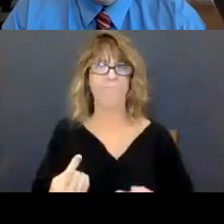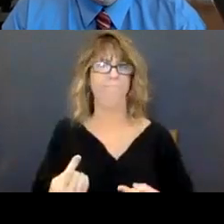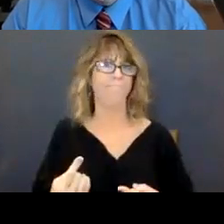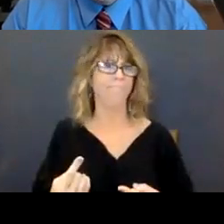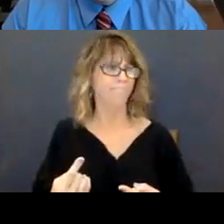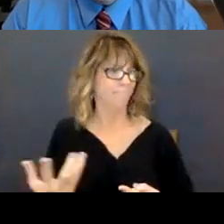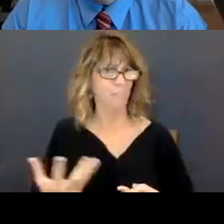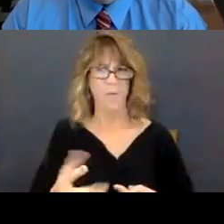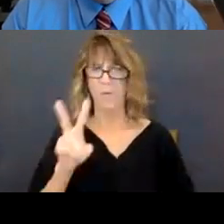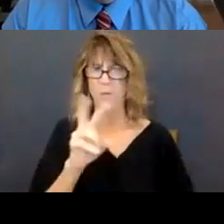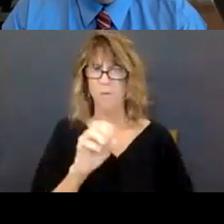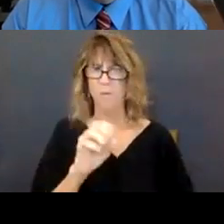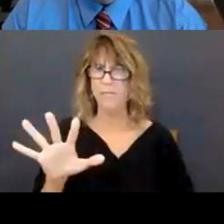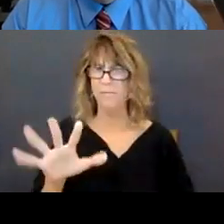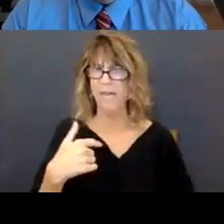2005, I believe.